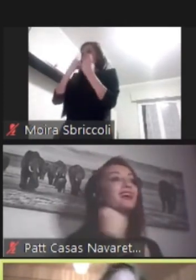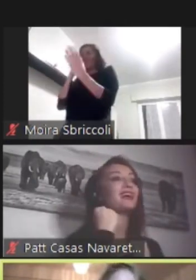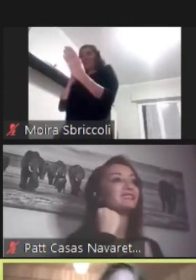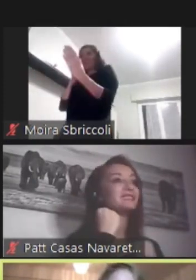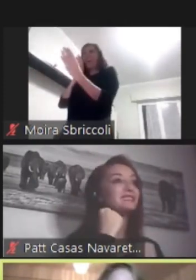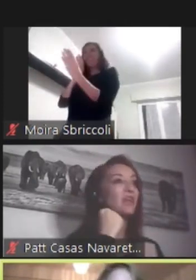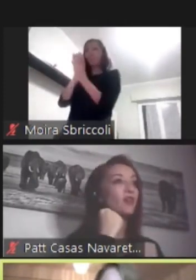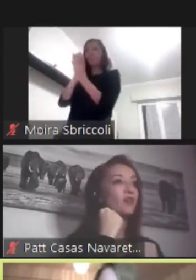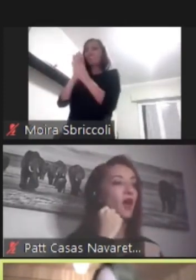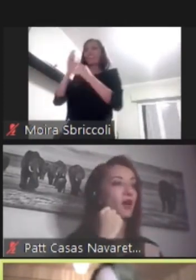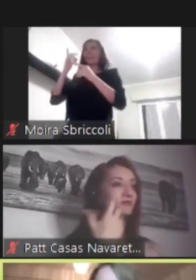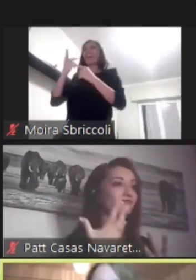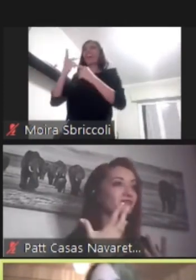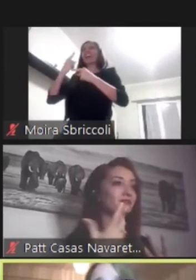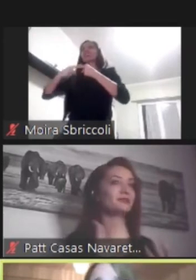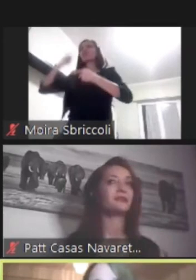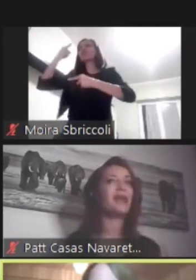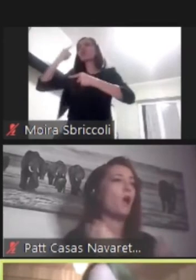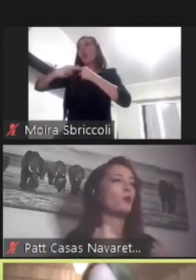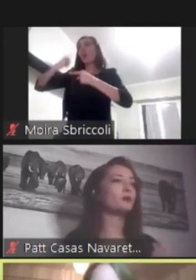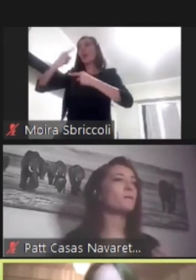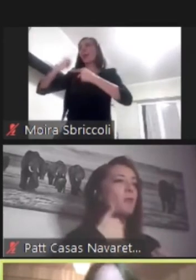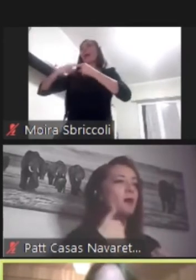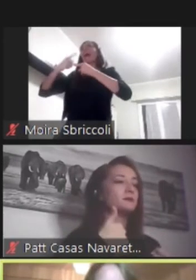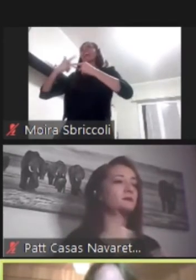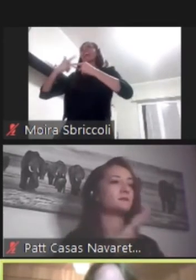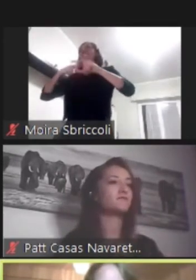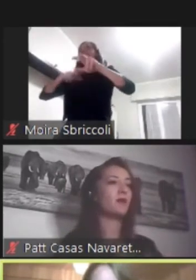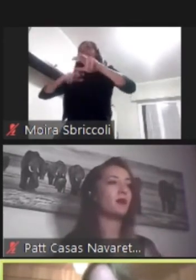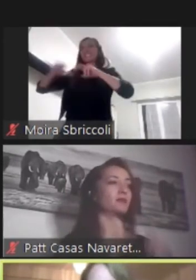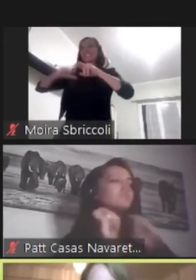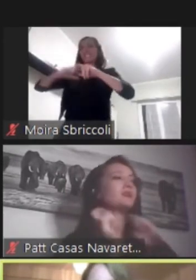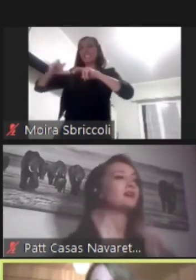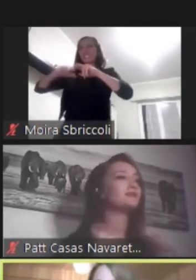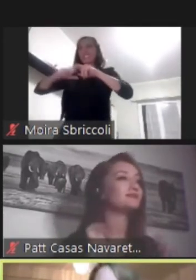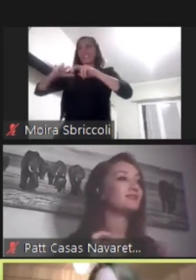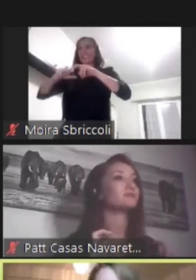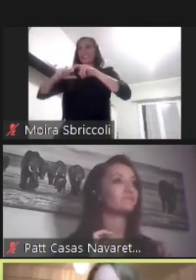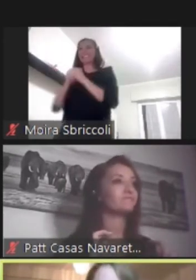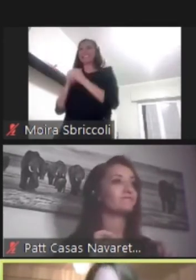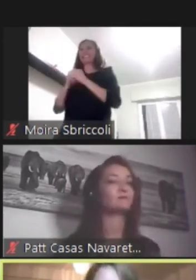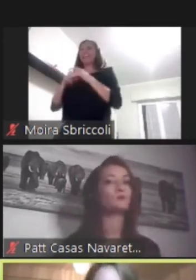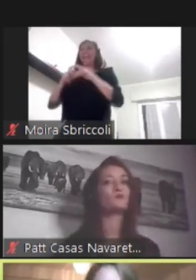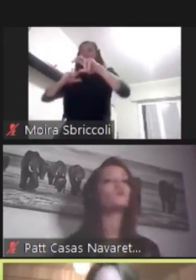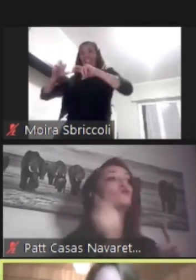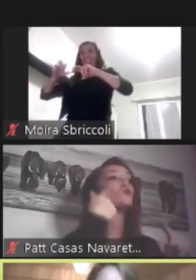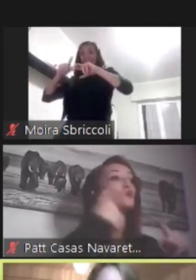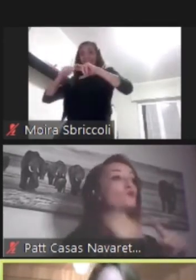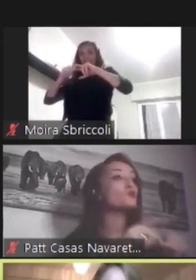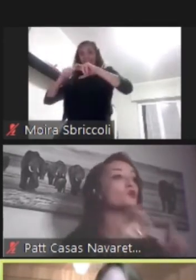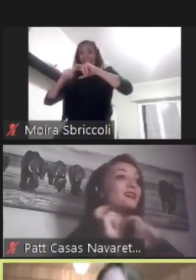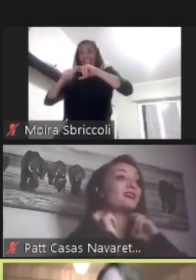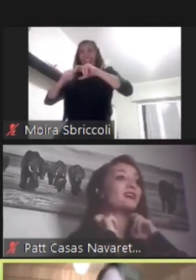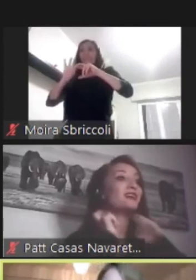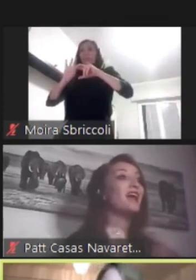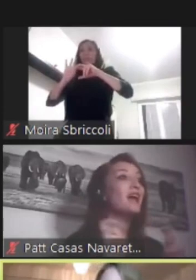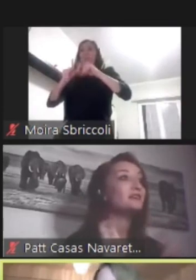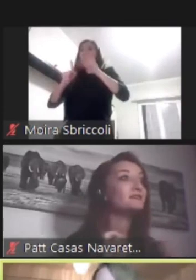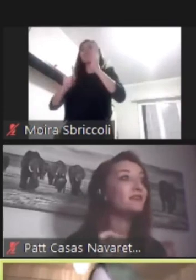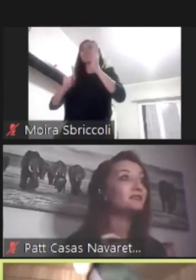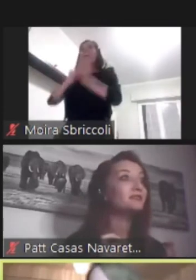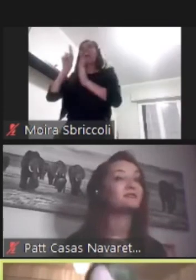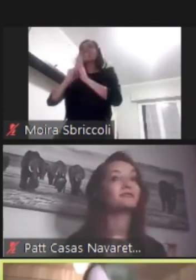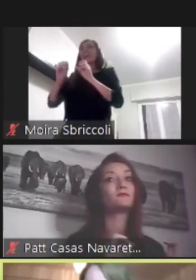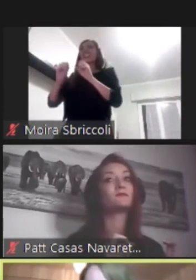of stress on the body plays such a huge role in the aging process,